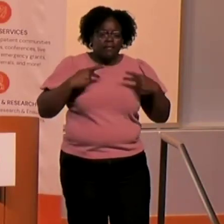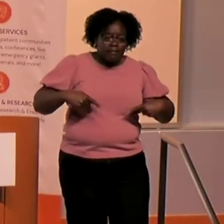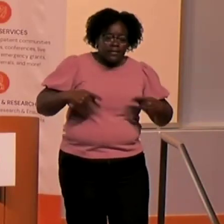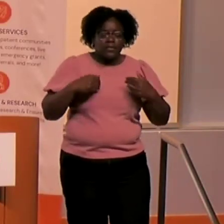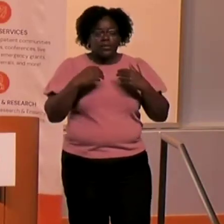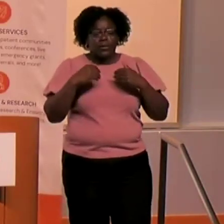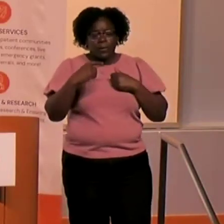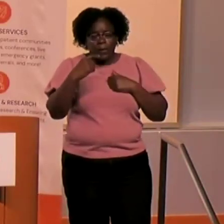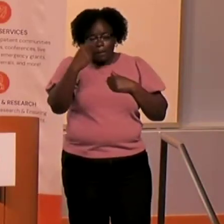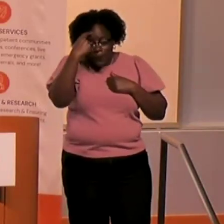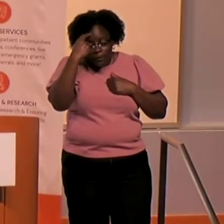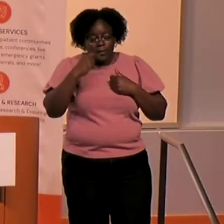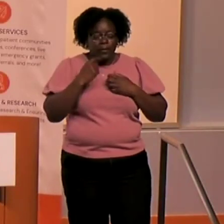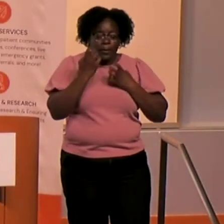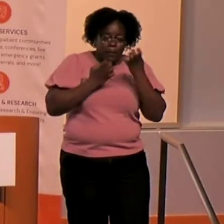and emotional.